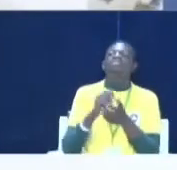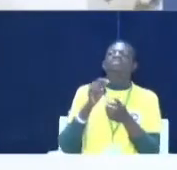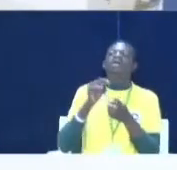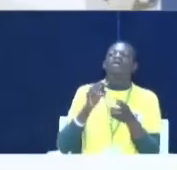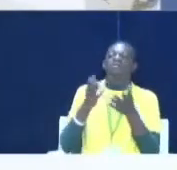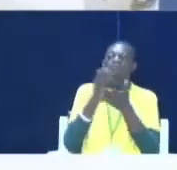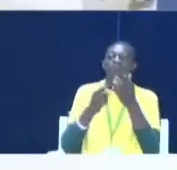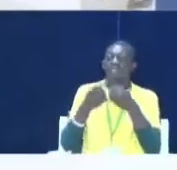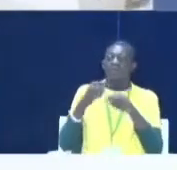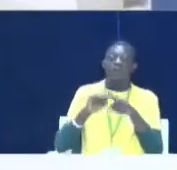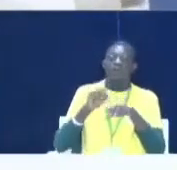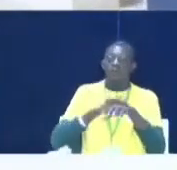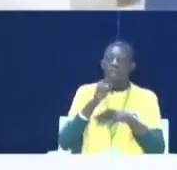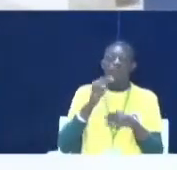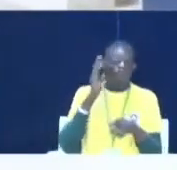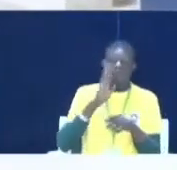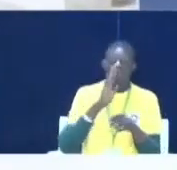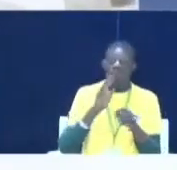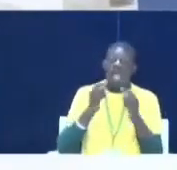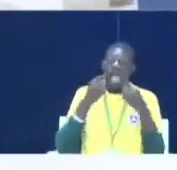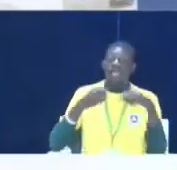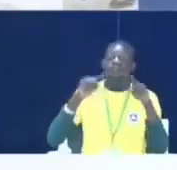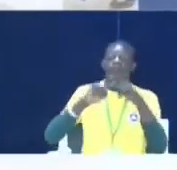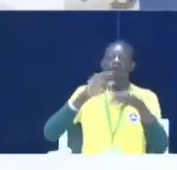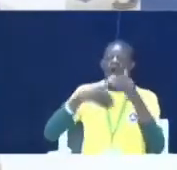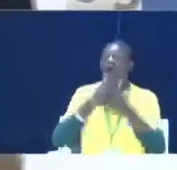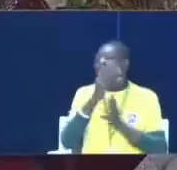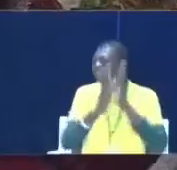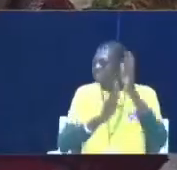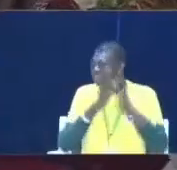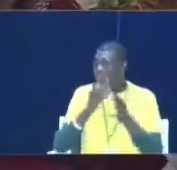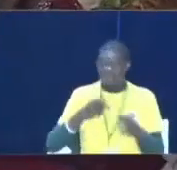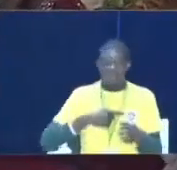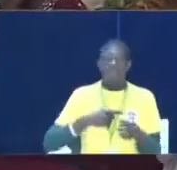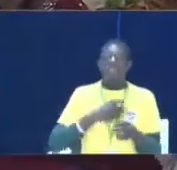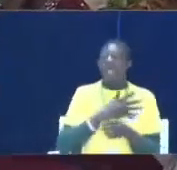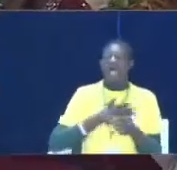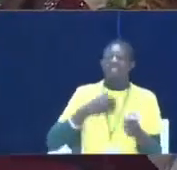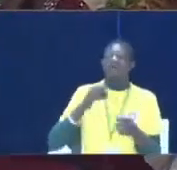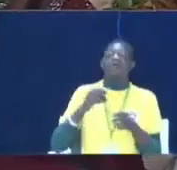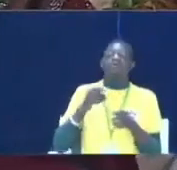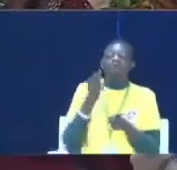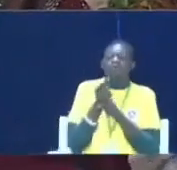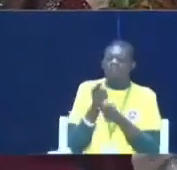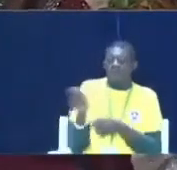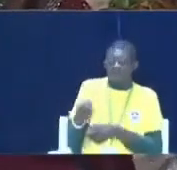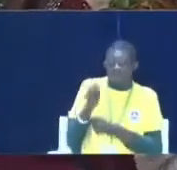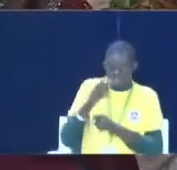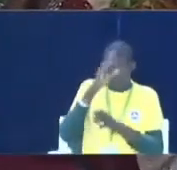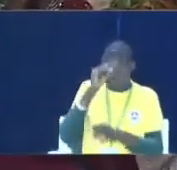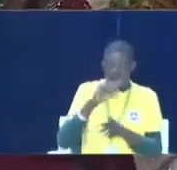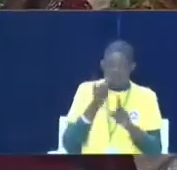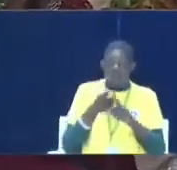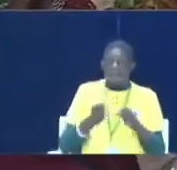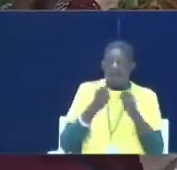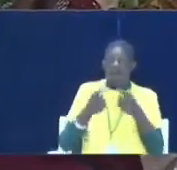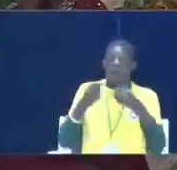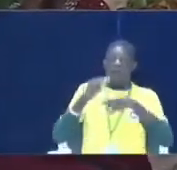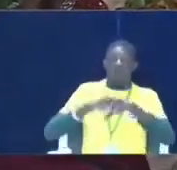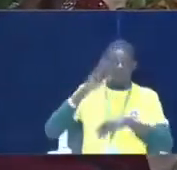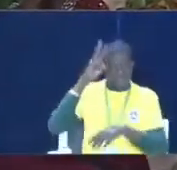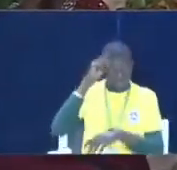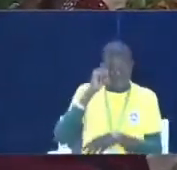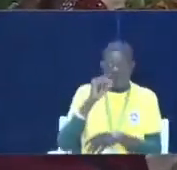can come upon your life, and you will be announced to your generation. Peter, an ordinary fisherman, when the power came upon him,